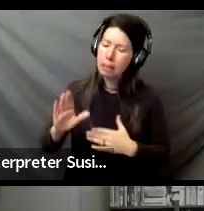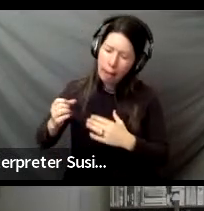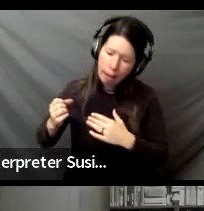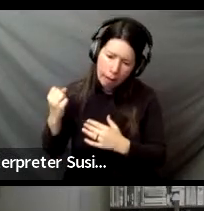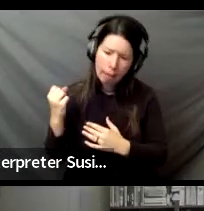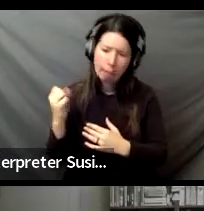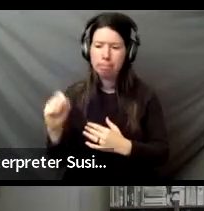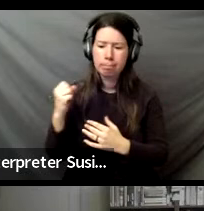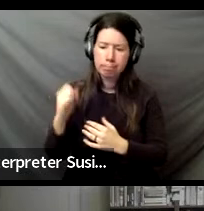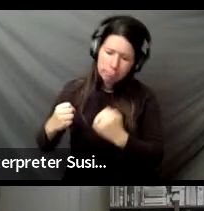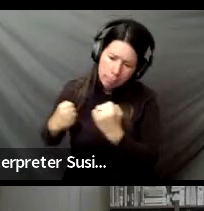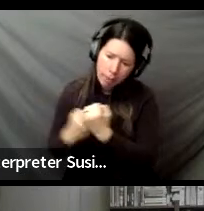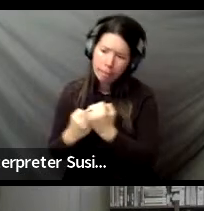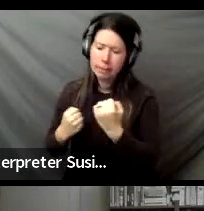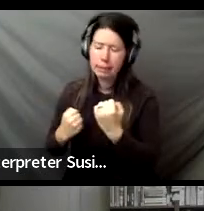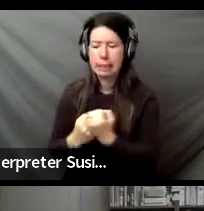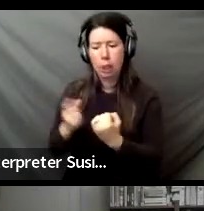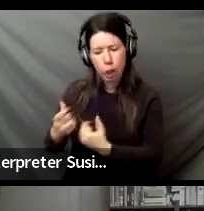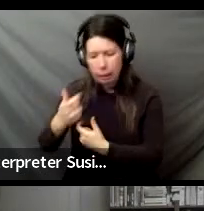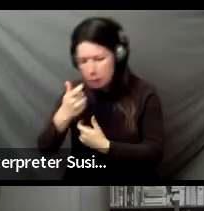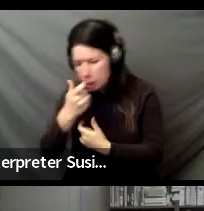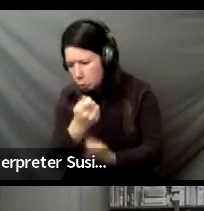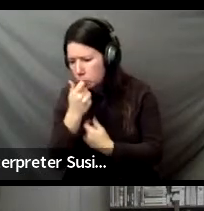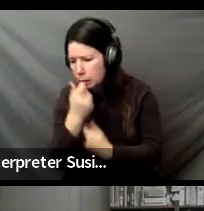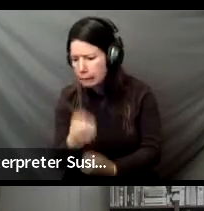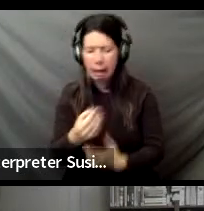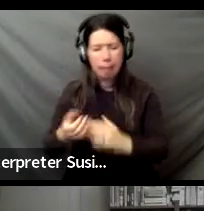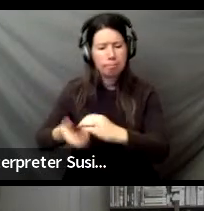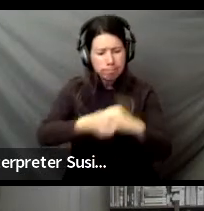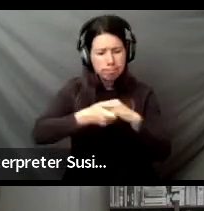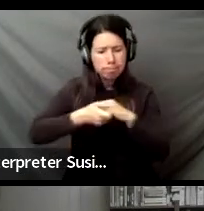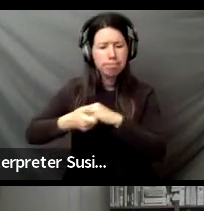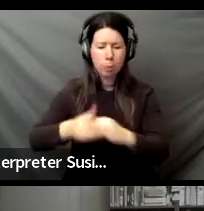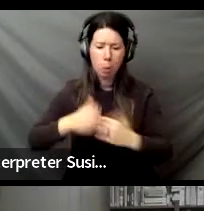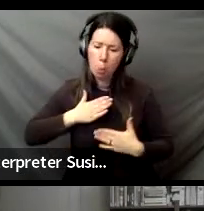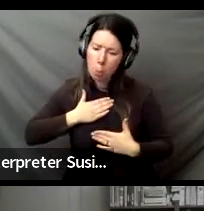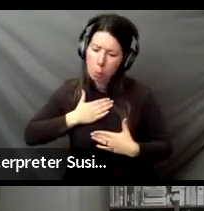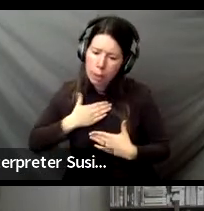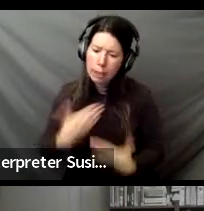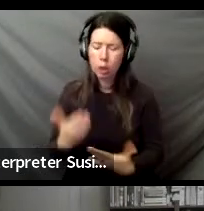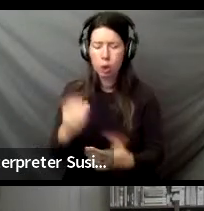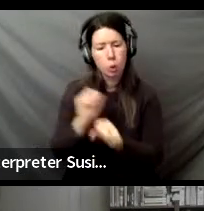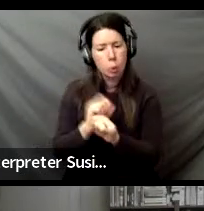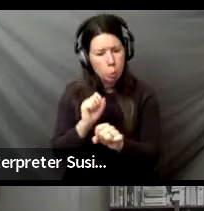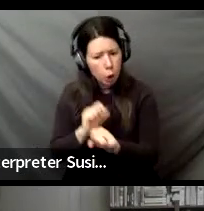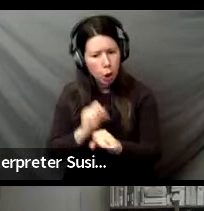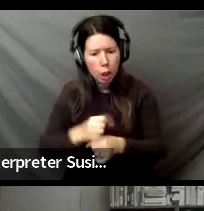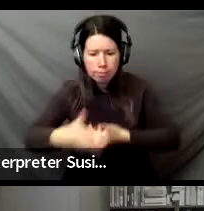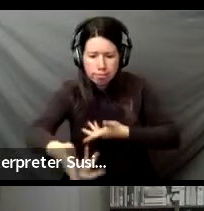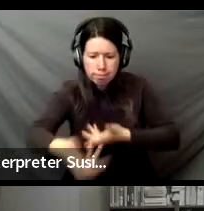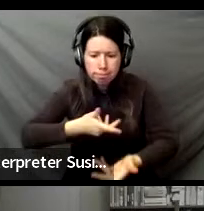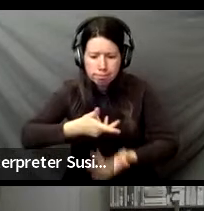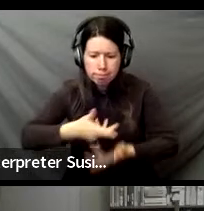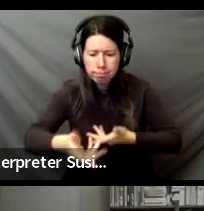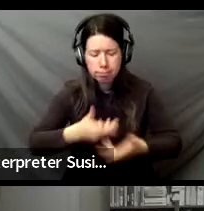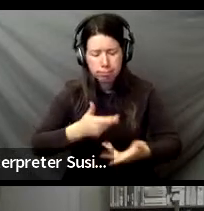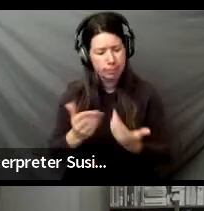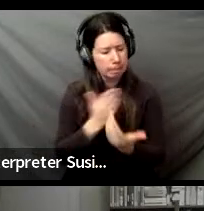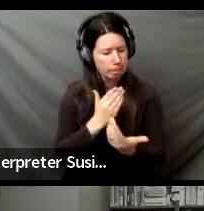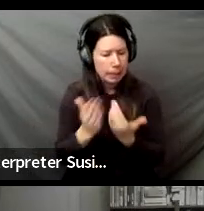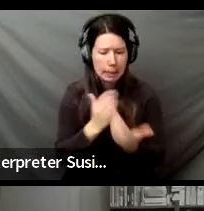her interest, her collegiality, and willing to work kind of across all of